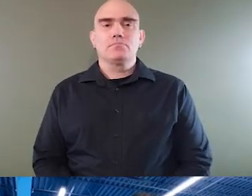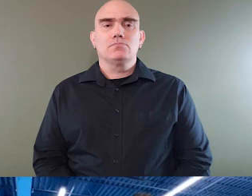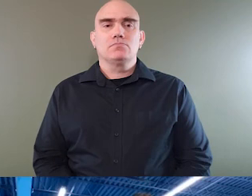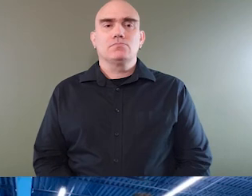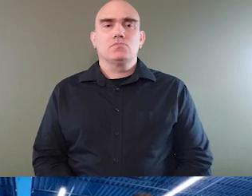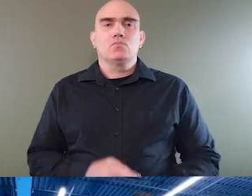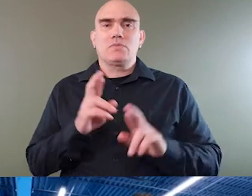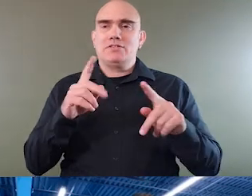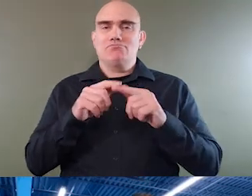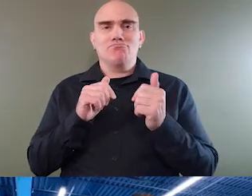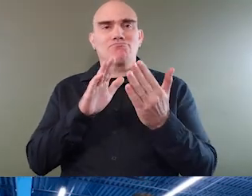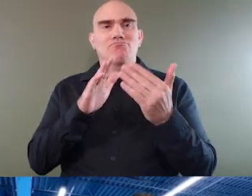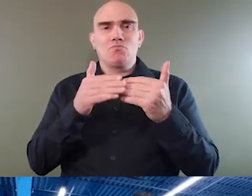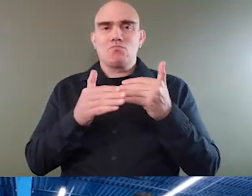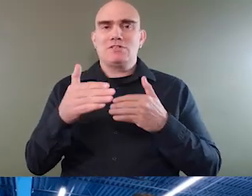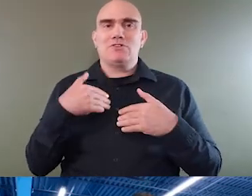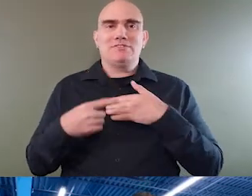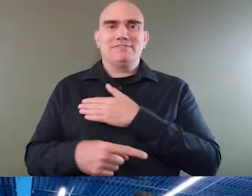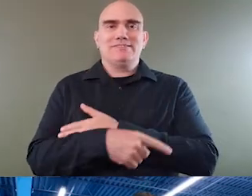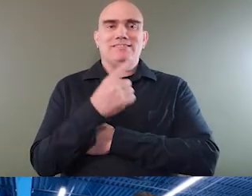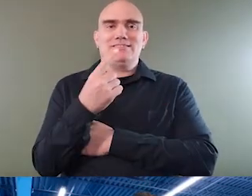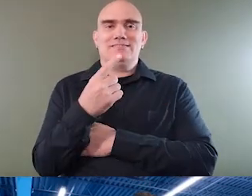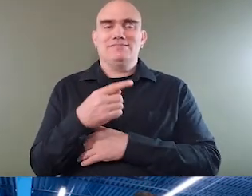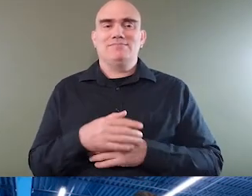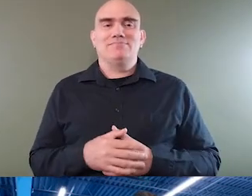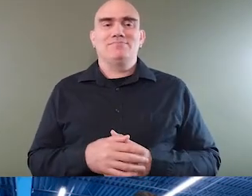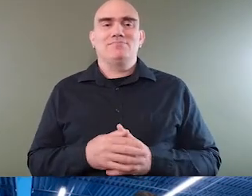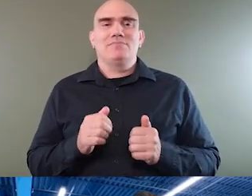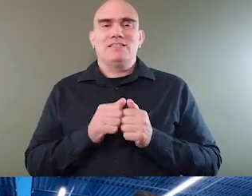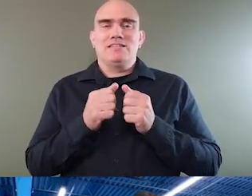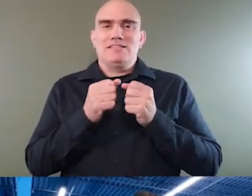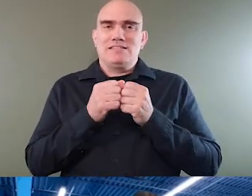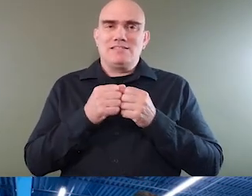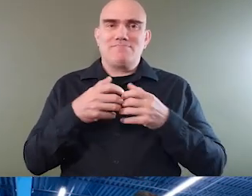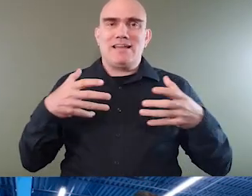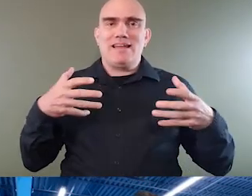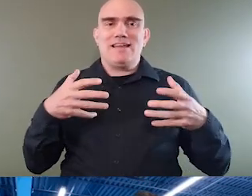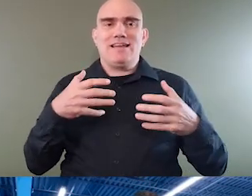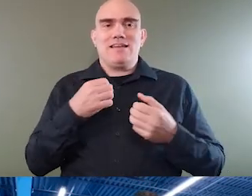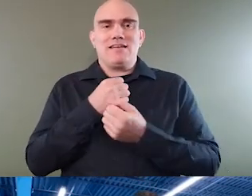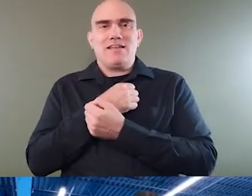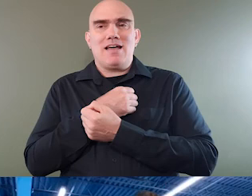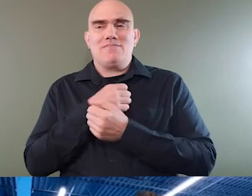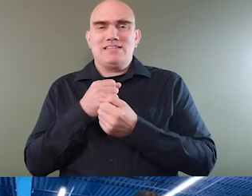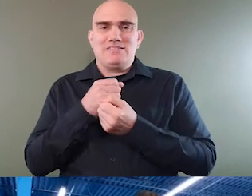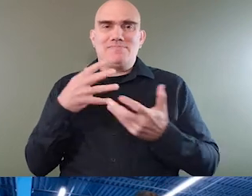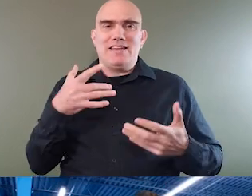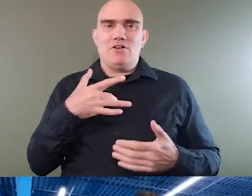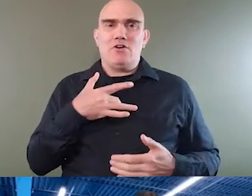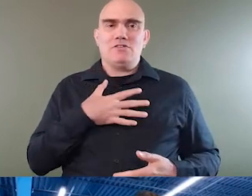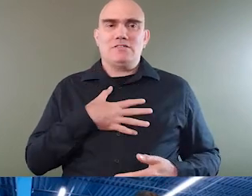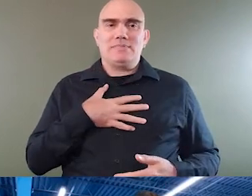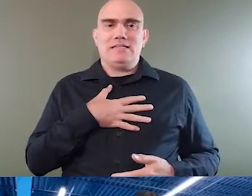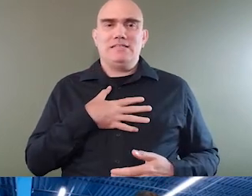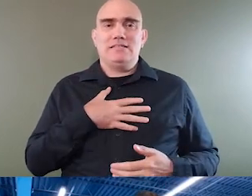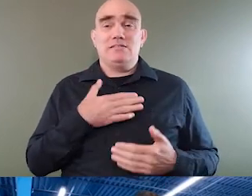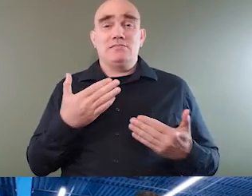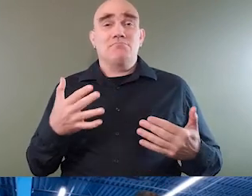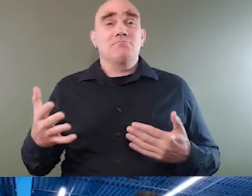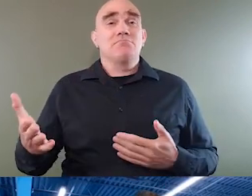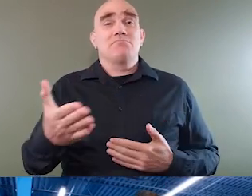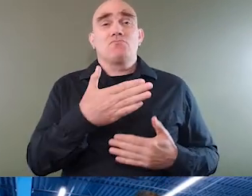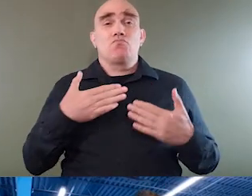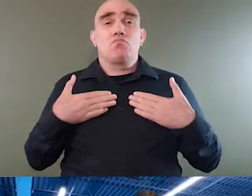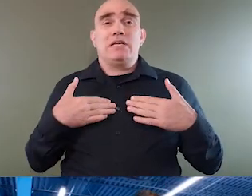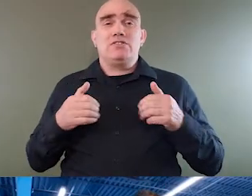ready to greet the rest of our day with expanded love, expanded heart space. Let's take one big